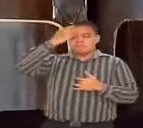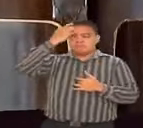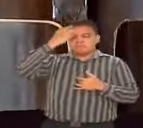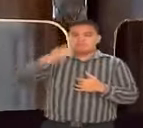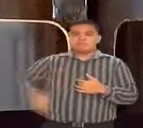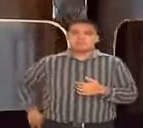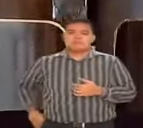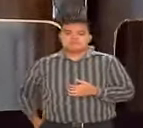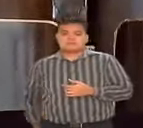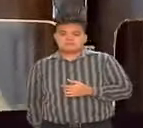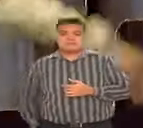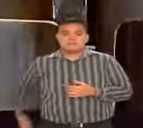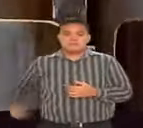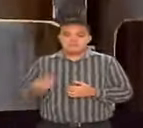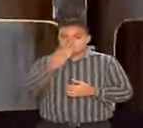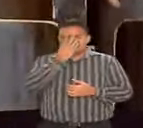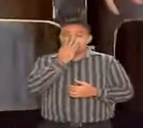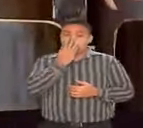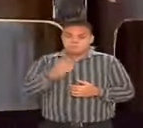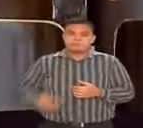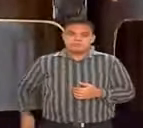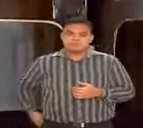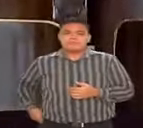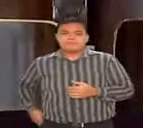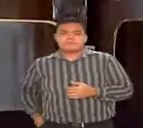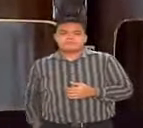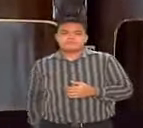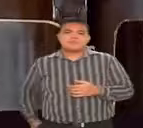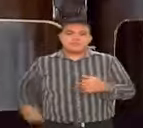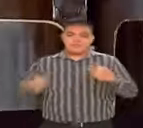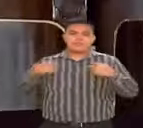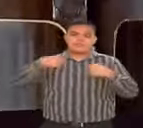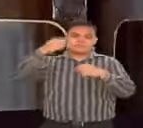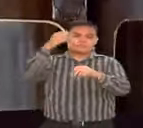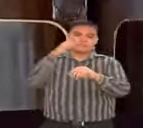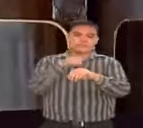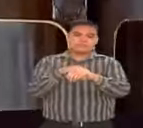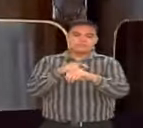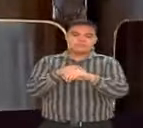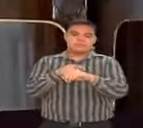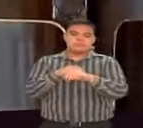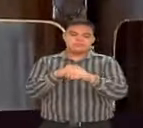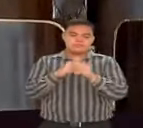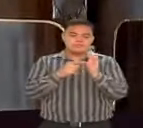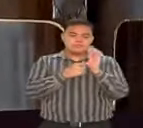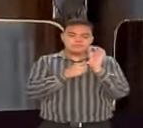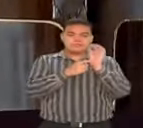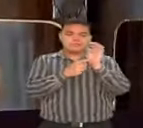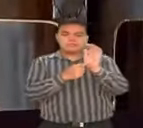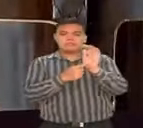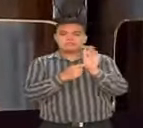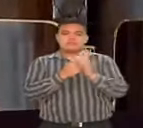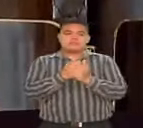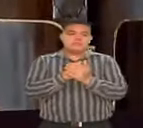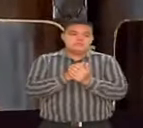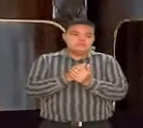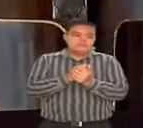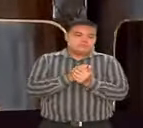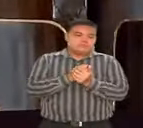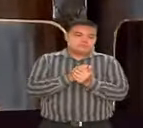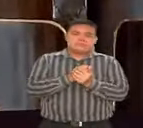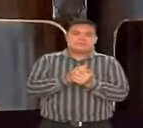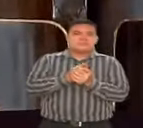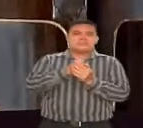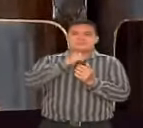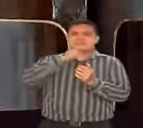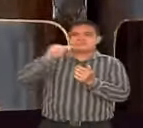COVID. Now, don't get me wrong. Naman tayo mga procedures, protocols. Don't get me wrong. Pero dili